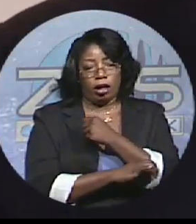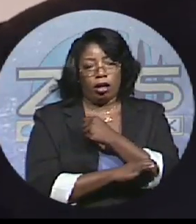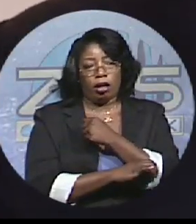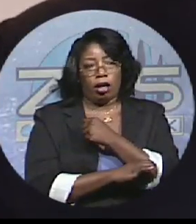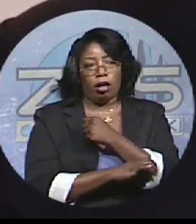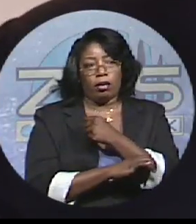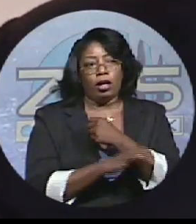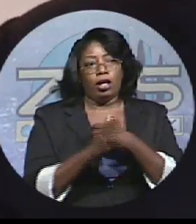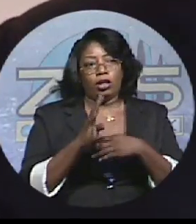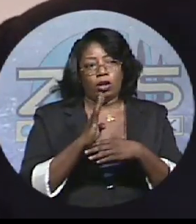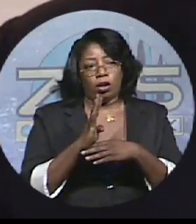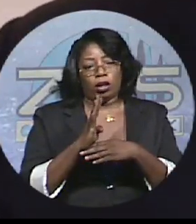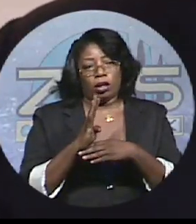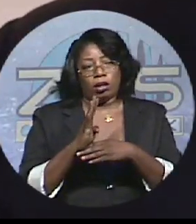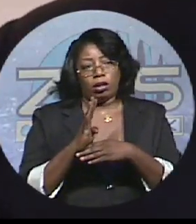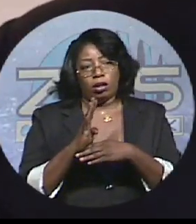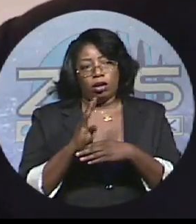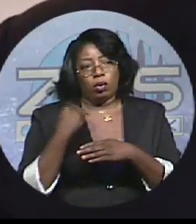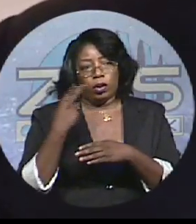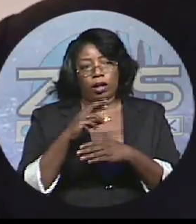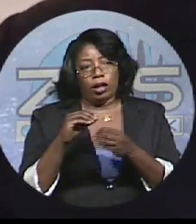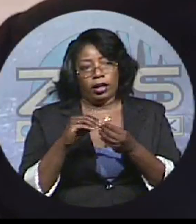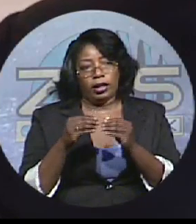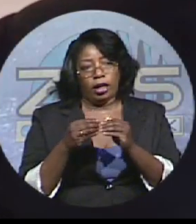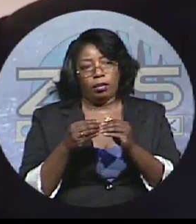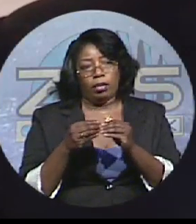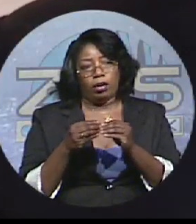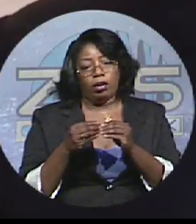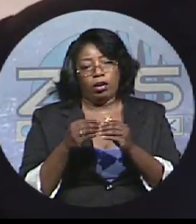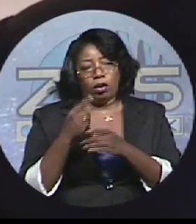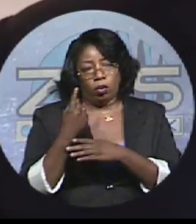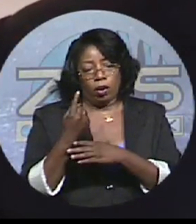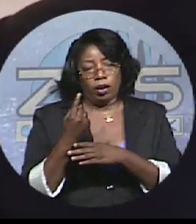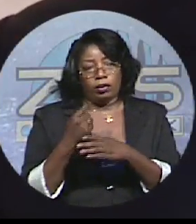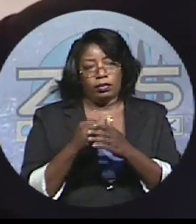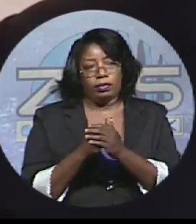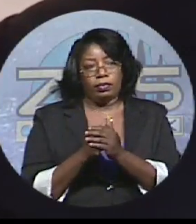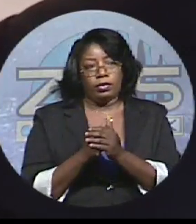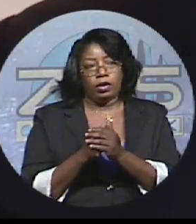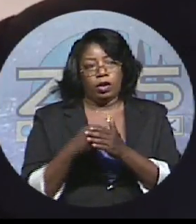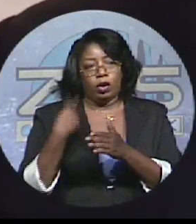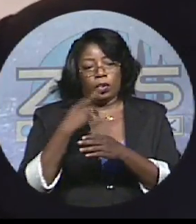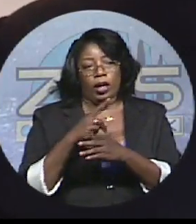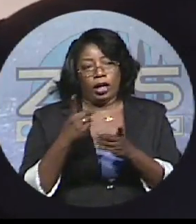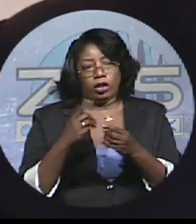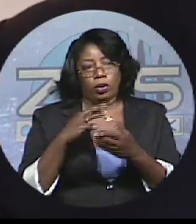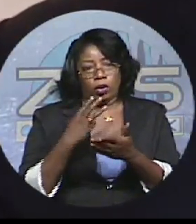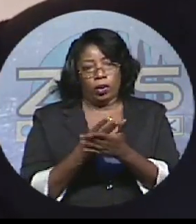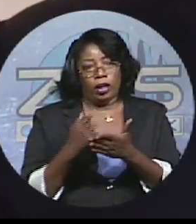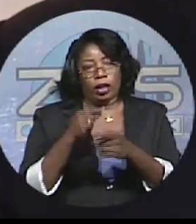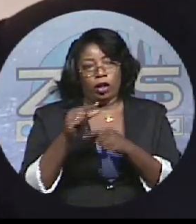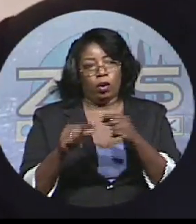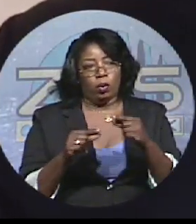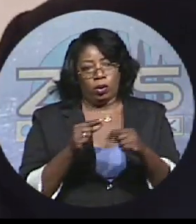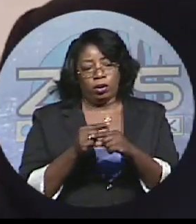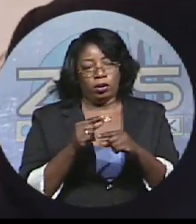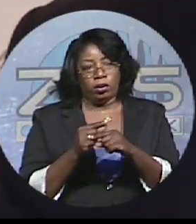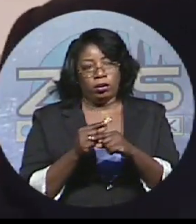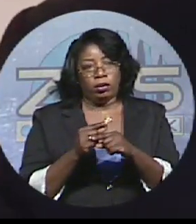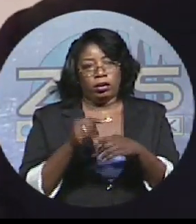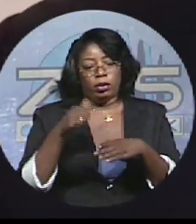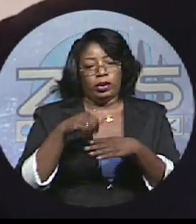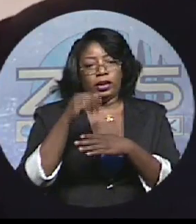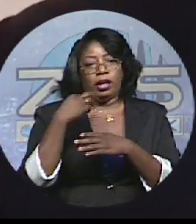community, English-speaking Caribbean, we are number one. We're doing quite good. In the world community, we're number 58.